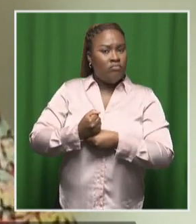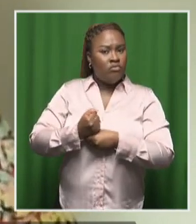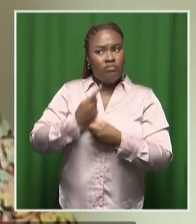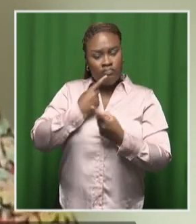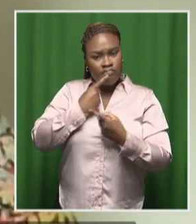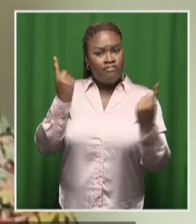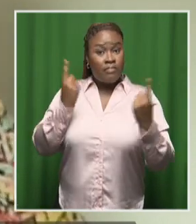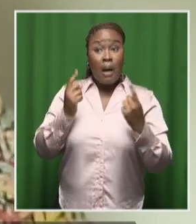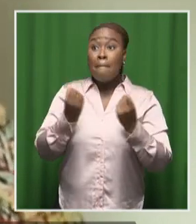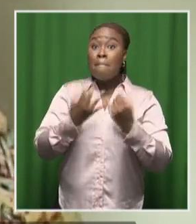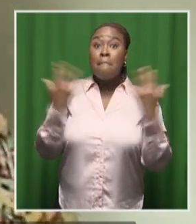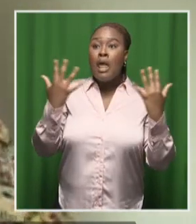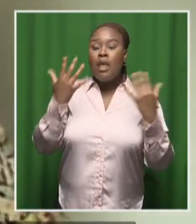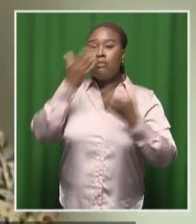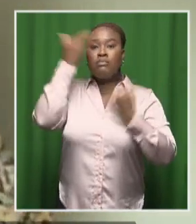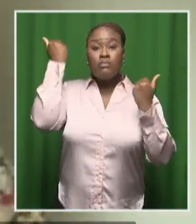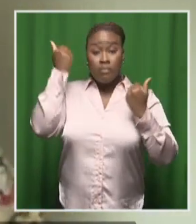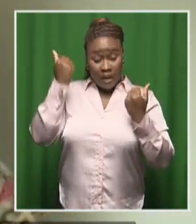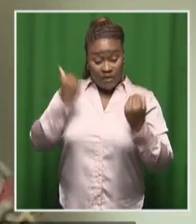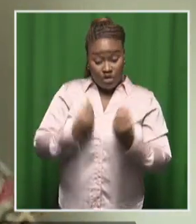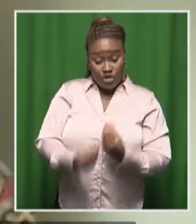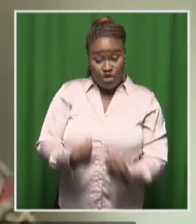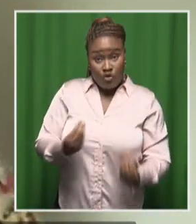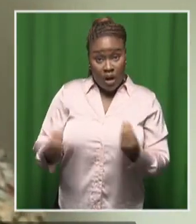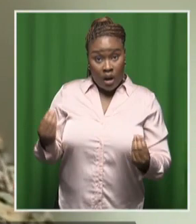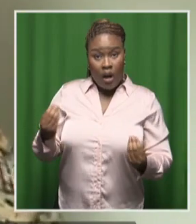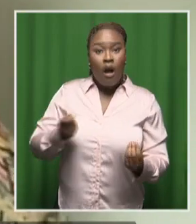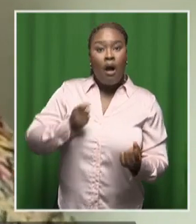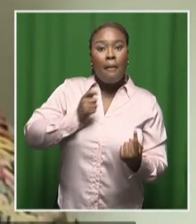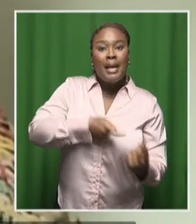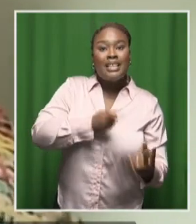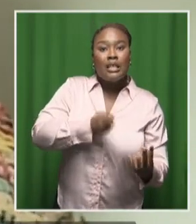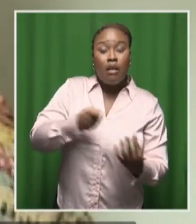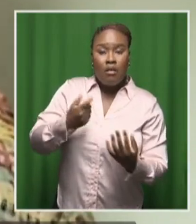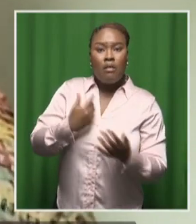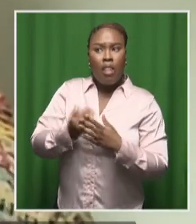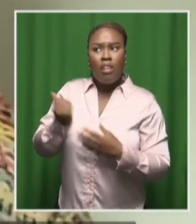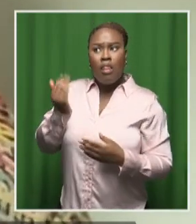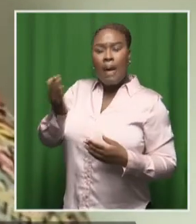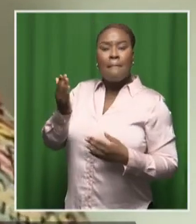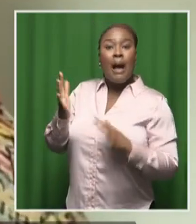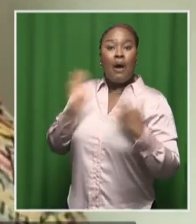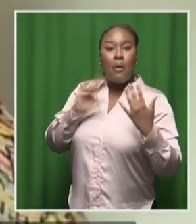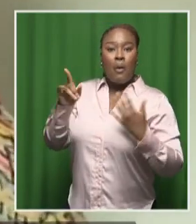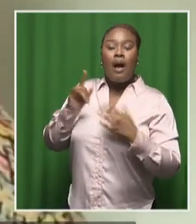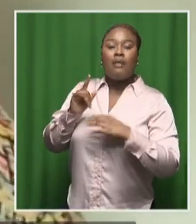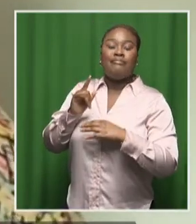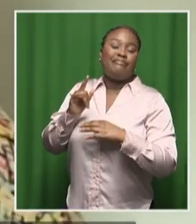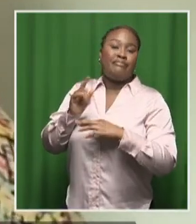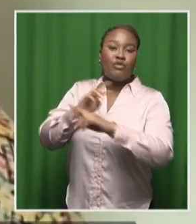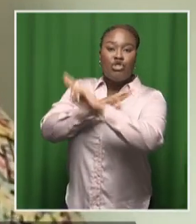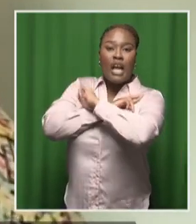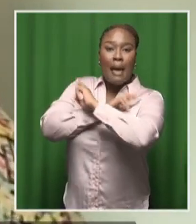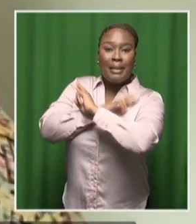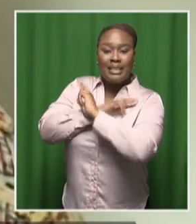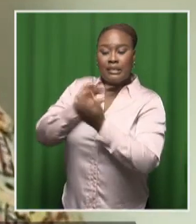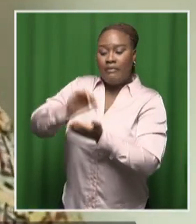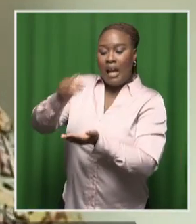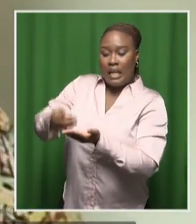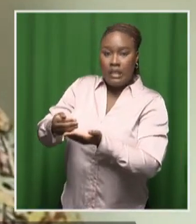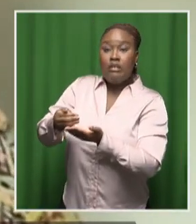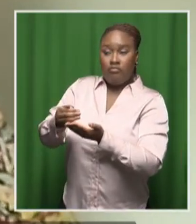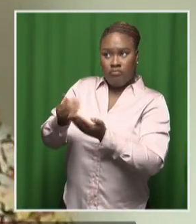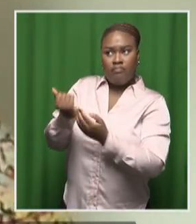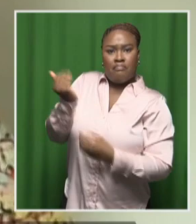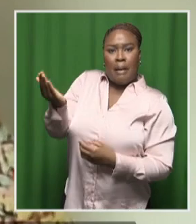actually claim for that type of future maintenance from pensions, etc. And so it's important to note that you